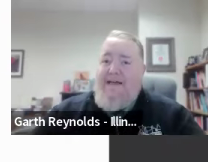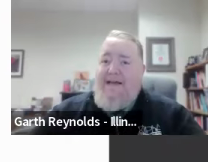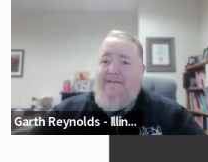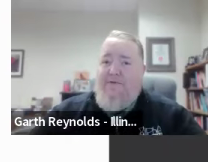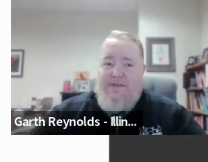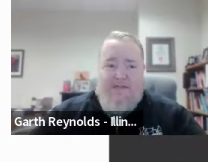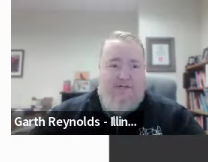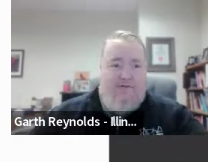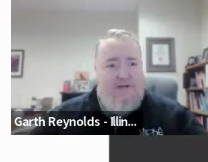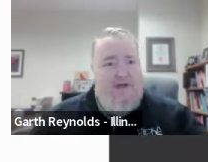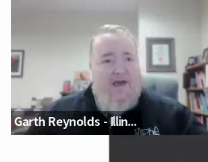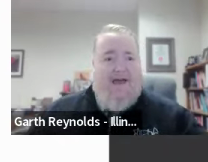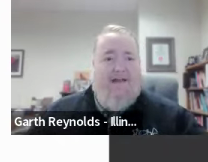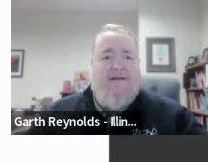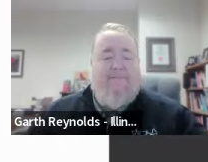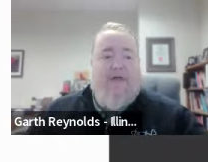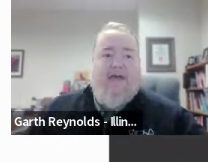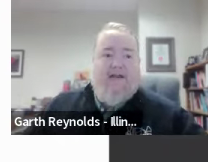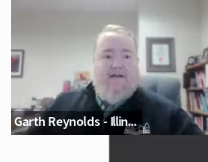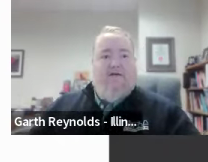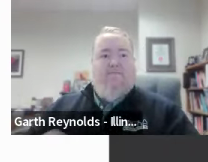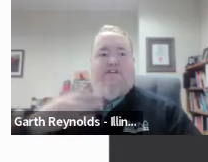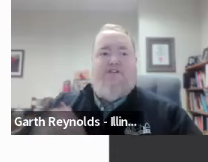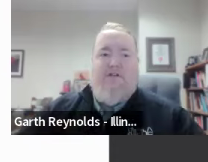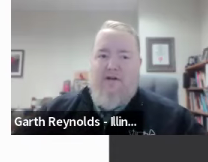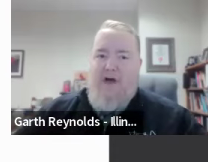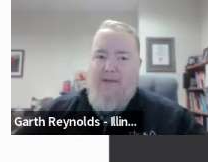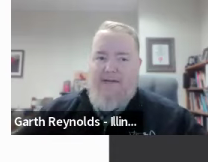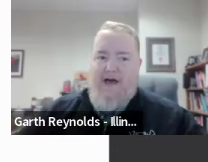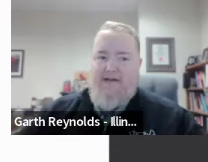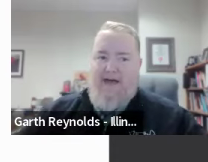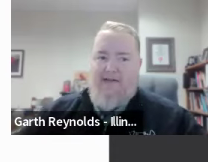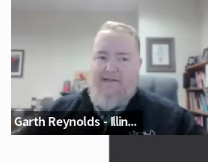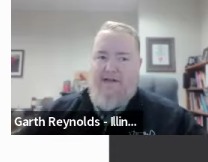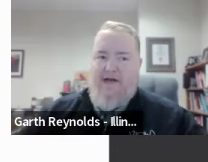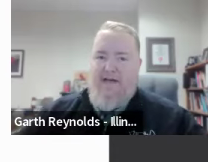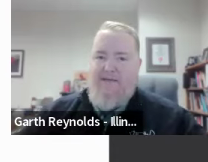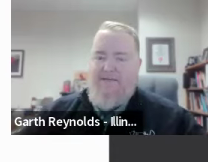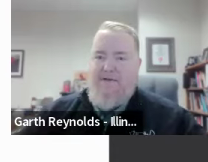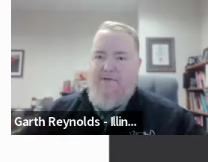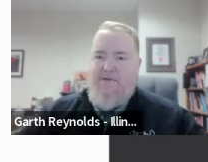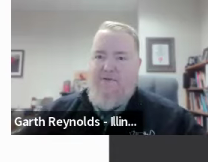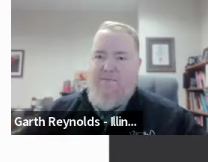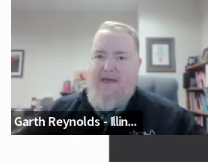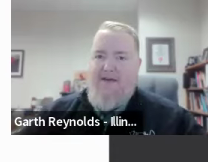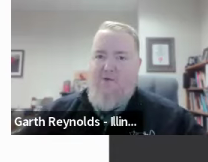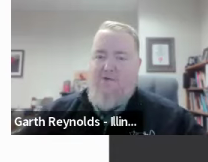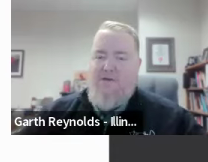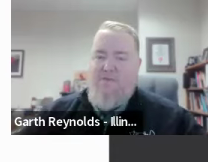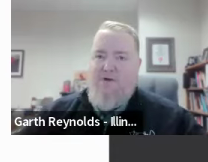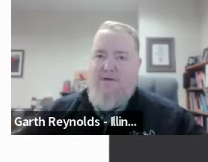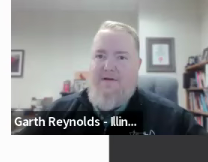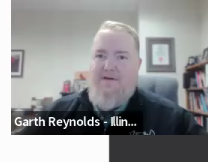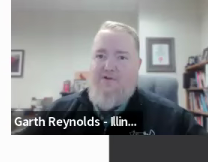help advocate for these issues. And again, mention common contacts. A lot of times, if you may